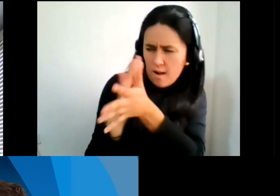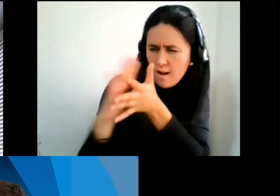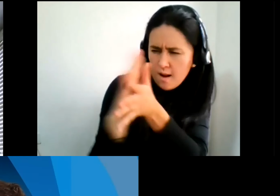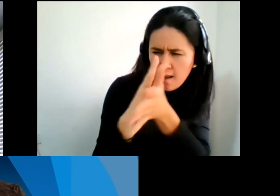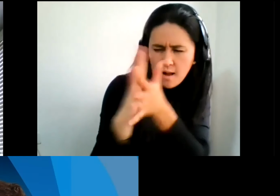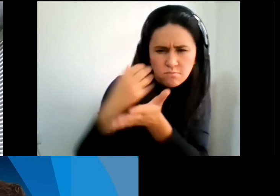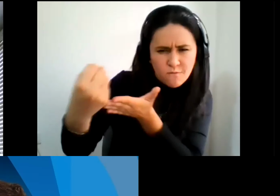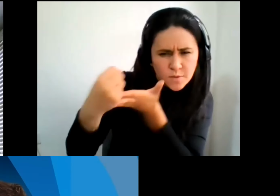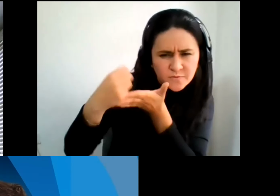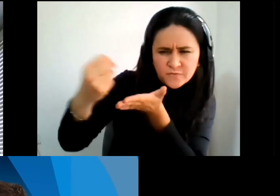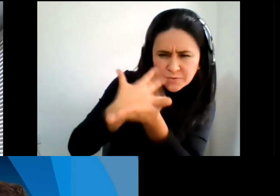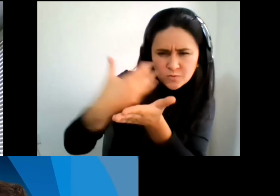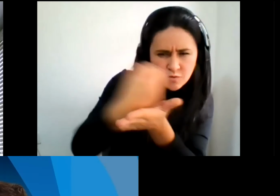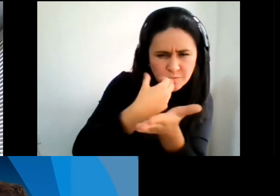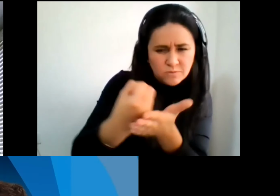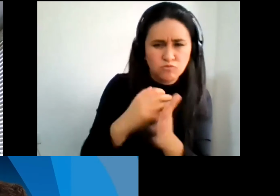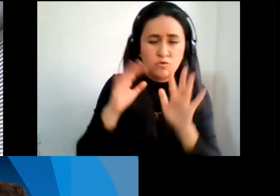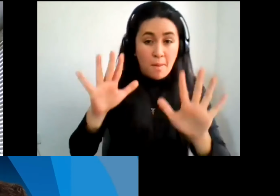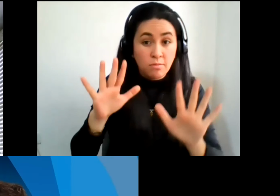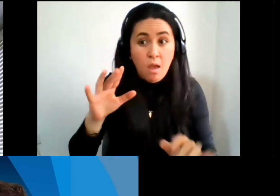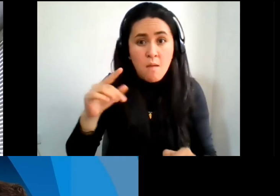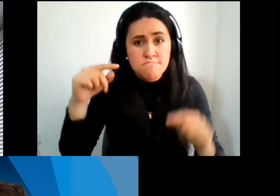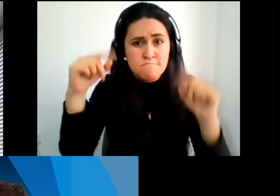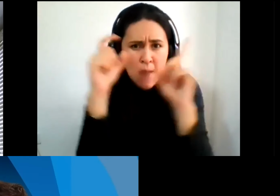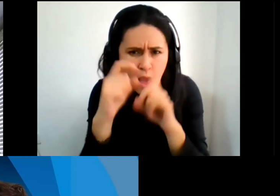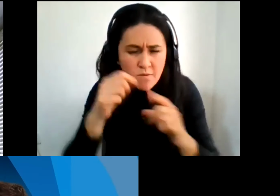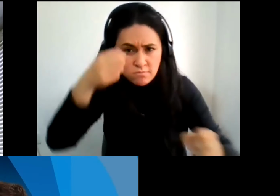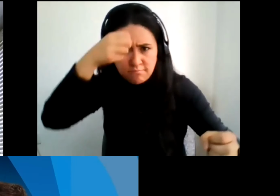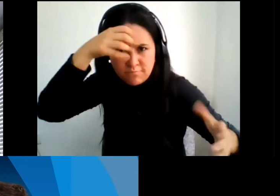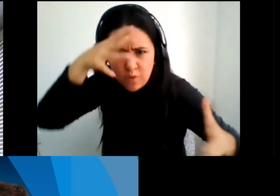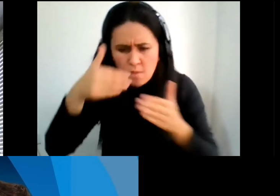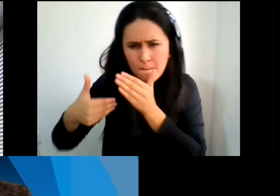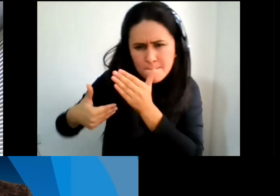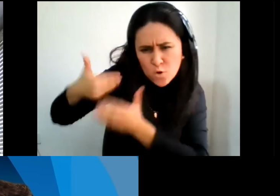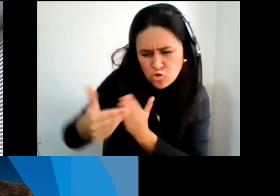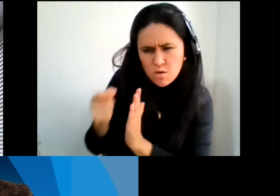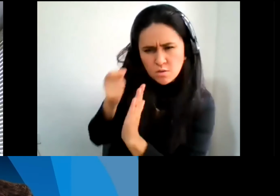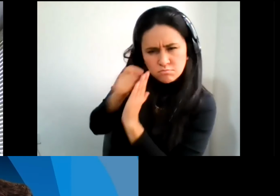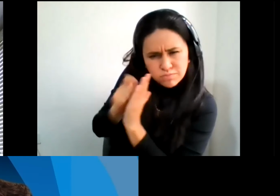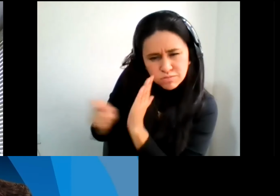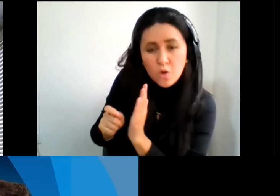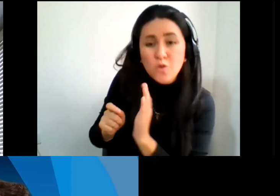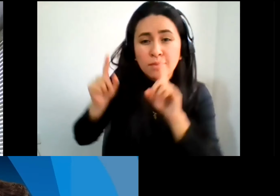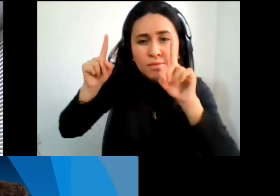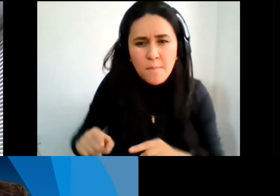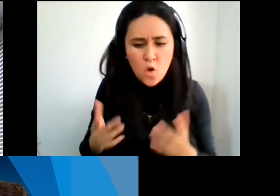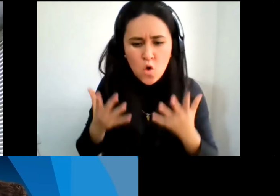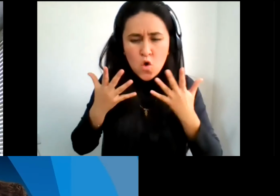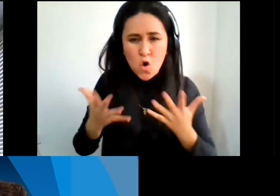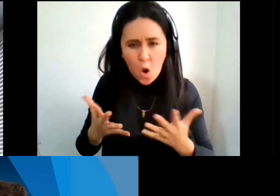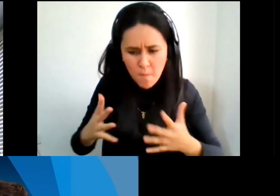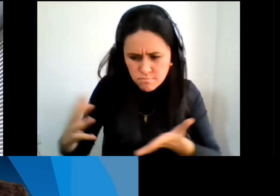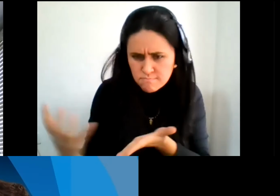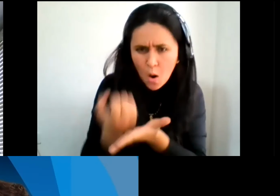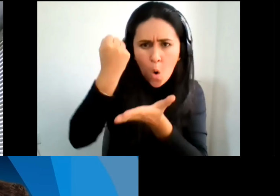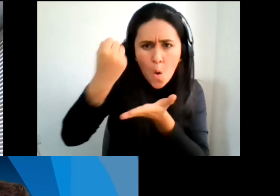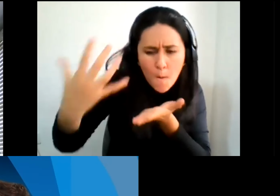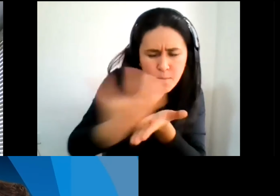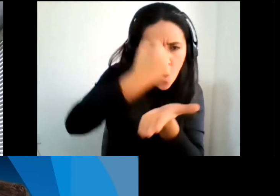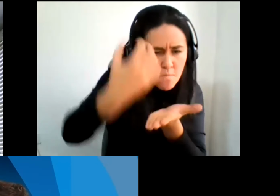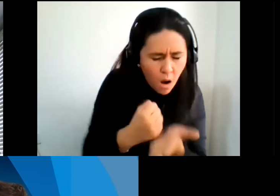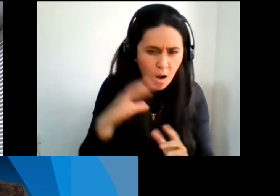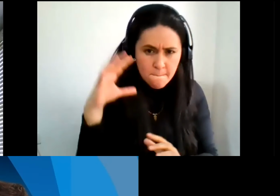of elements, not just the conceptual approach, the methodological approach, but also very interesting results that serve